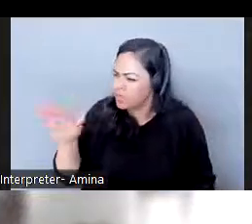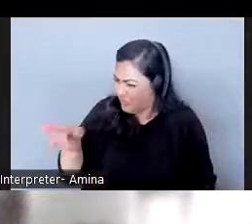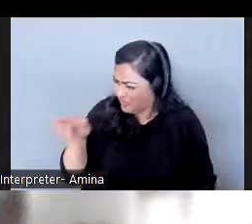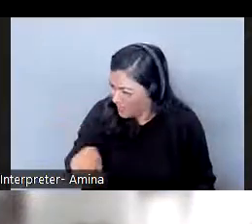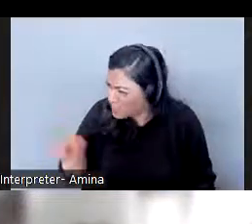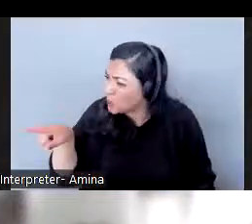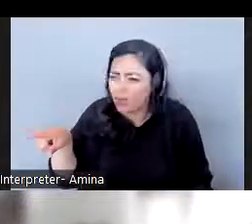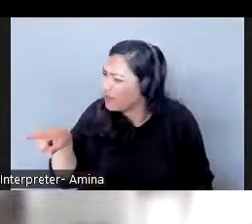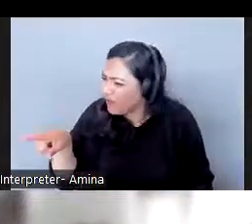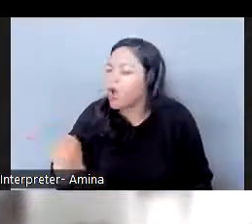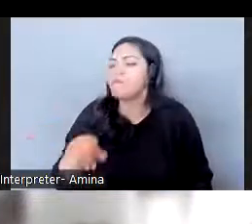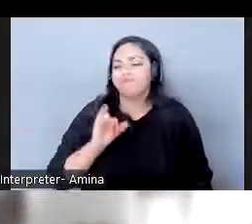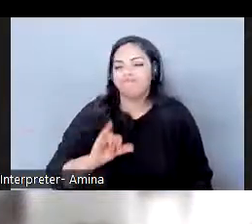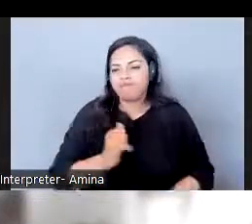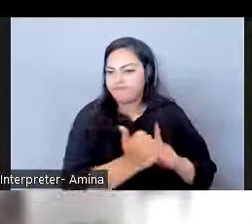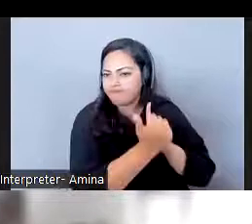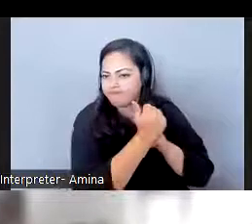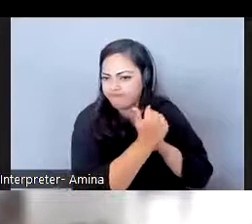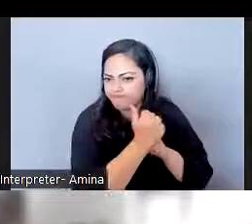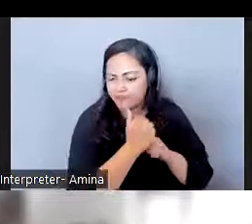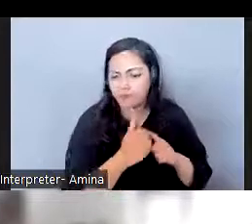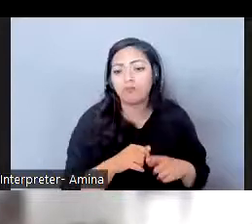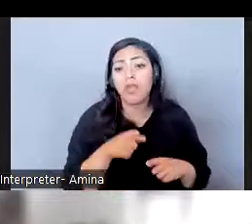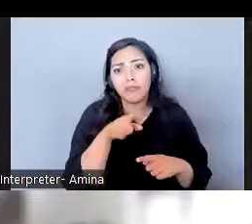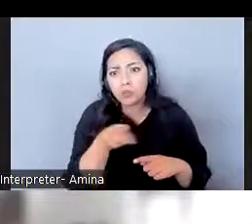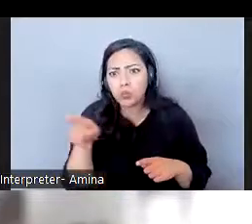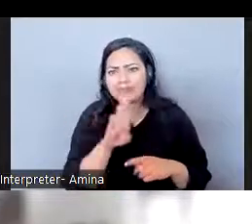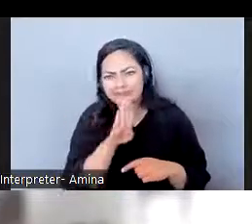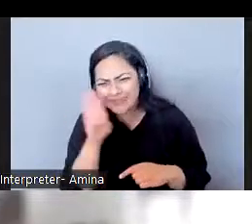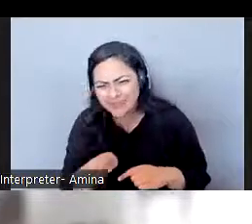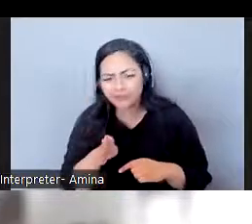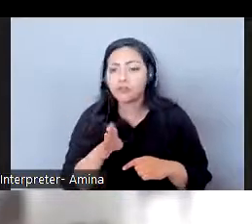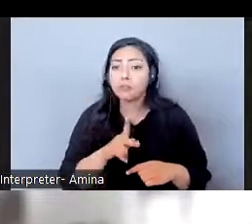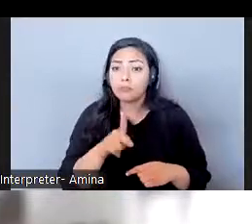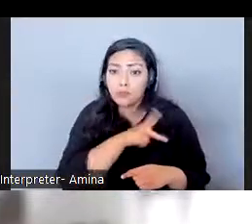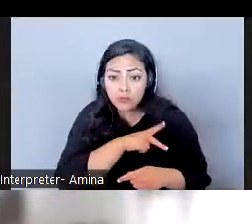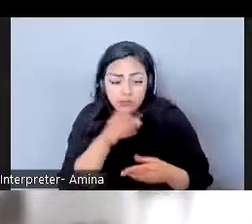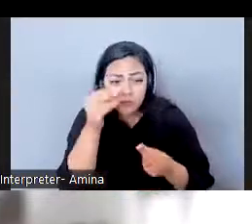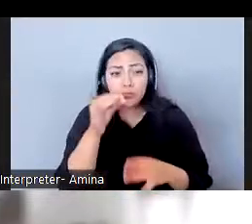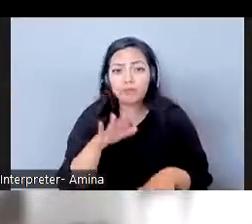this. And quite clearly, you never provide your personal or financial information over the phone, ever.